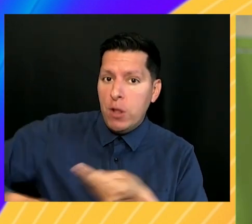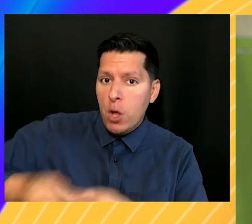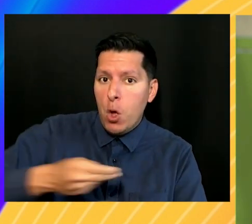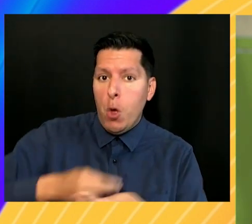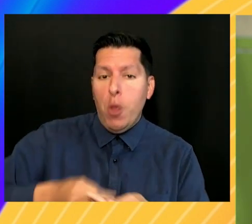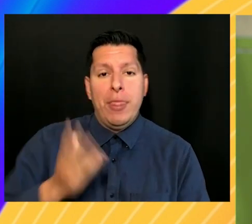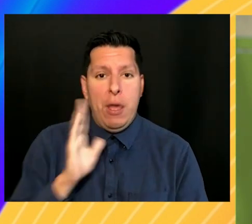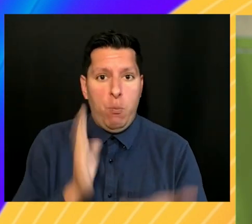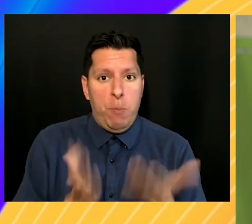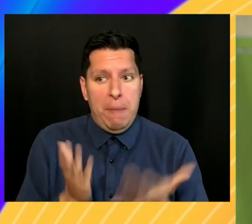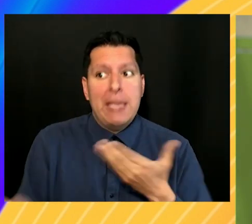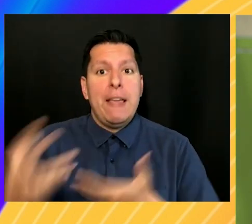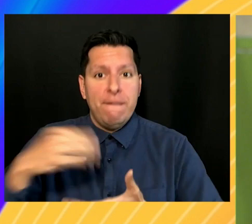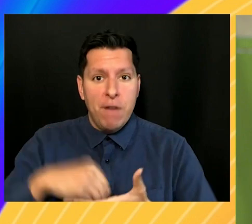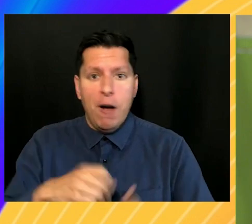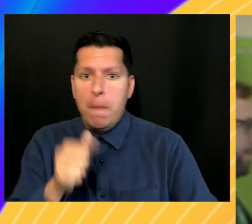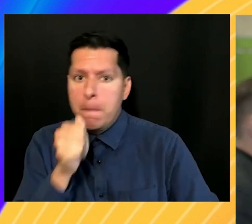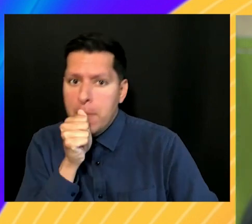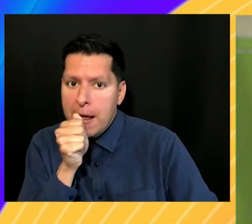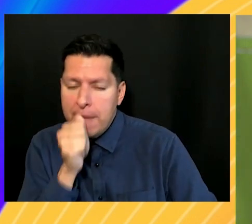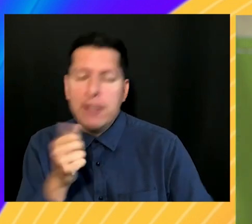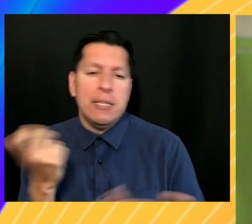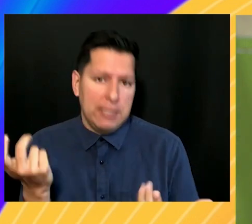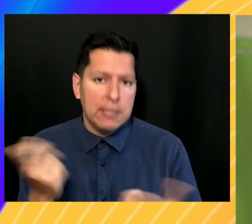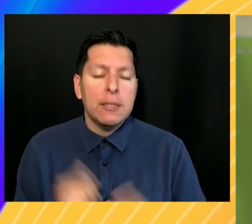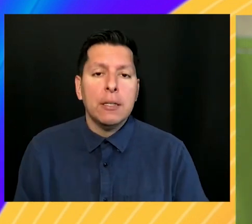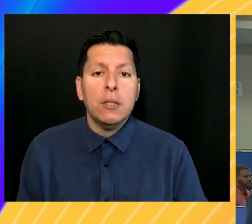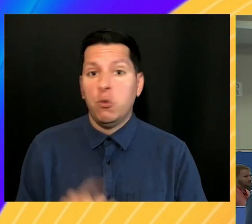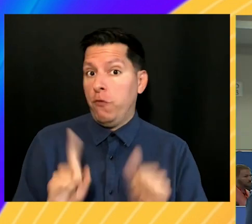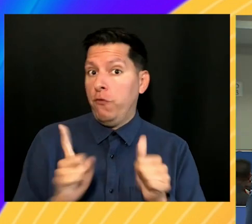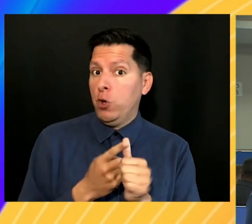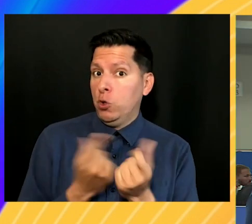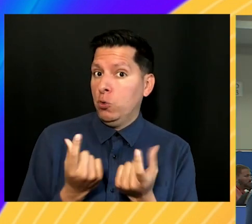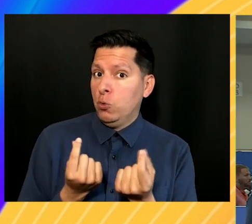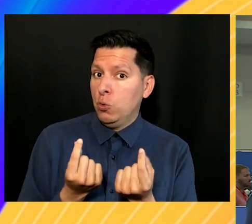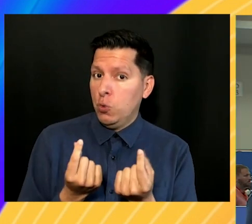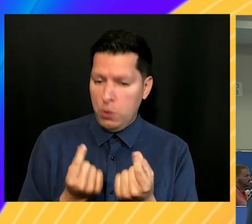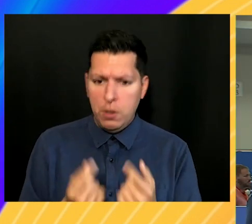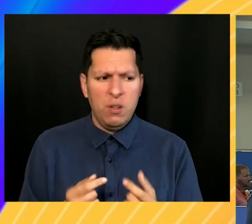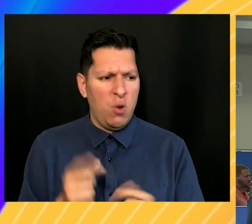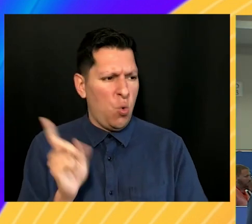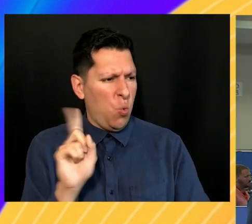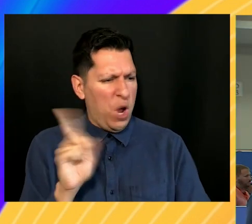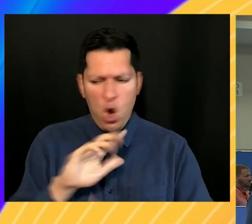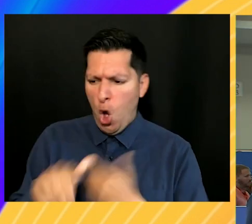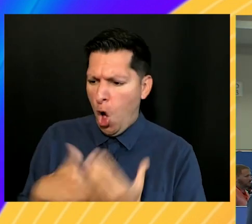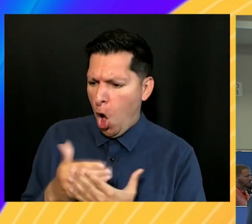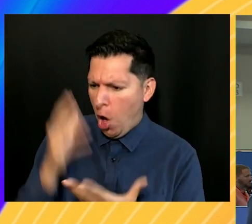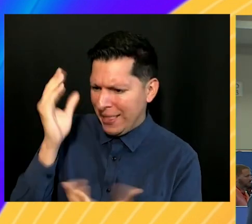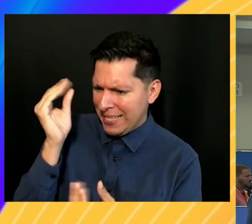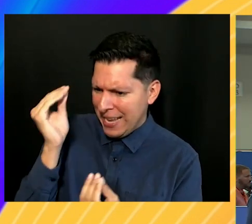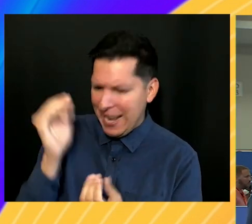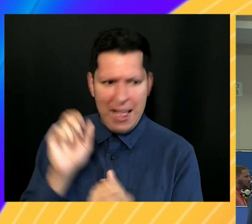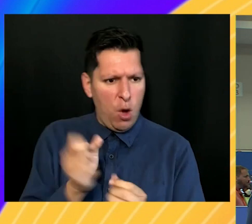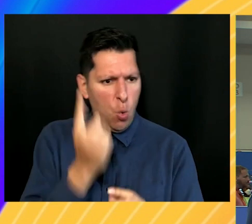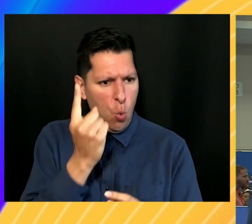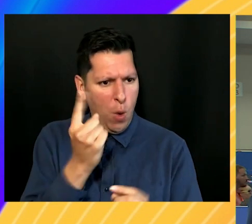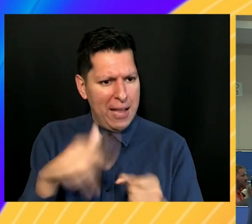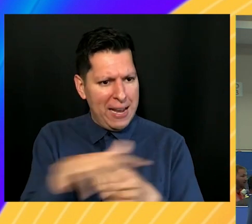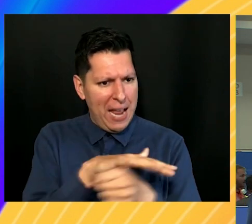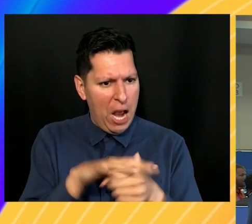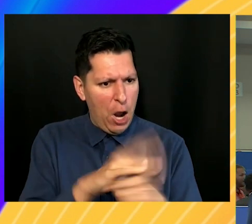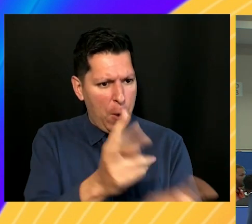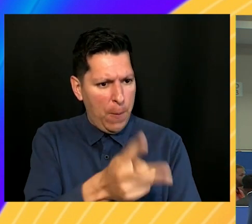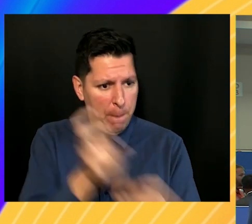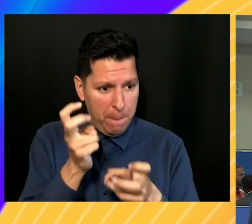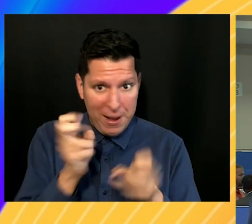data or self-generated data. So the first thing that you end up is, where are all the data? Can I get it all in one place, right? And we've tried to do a little